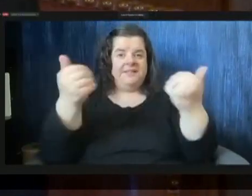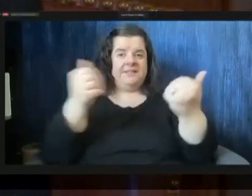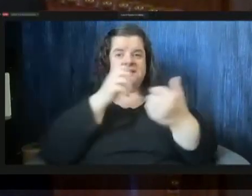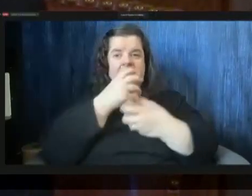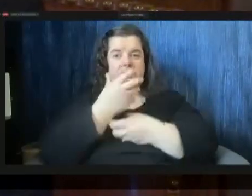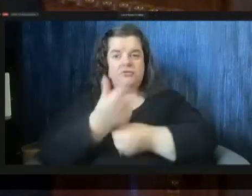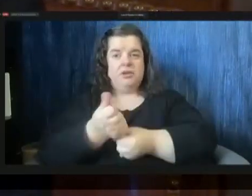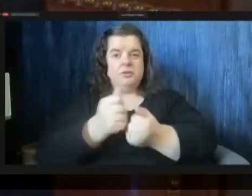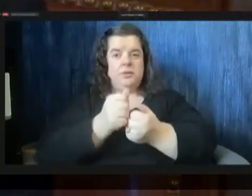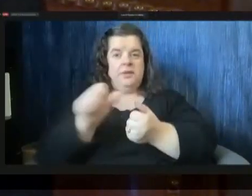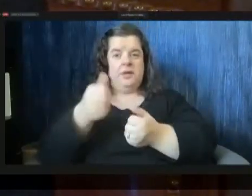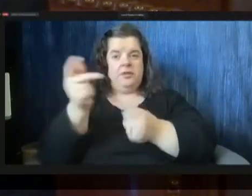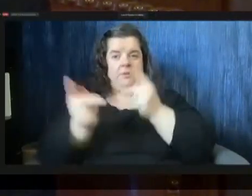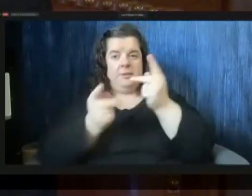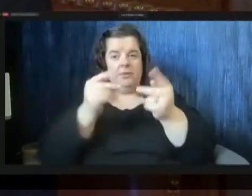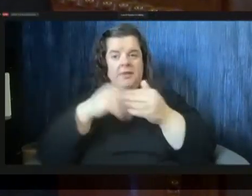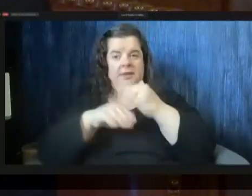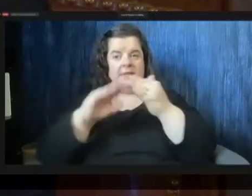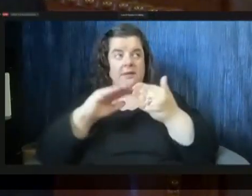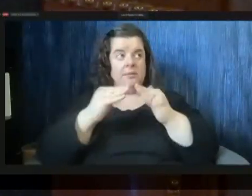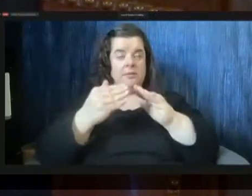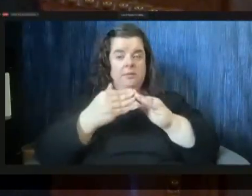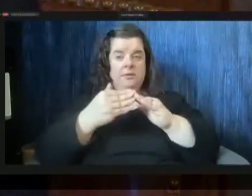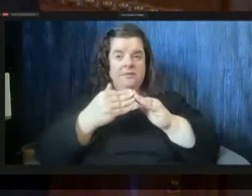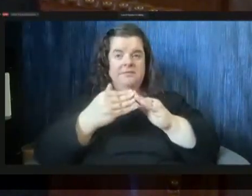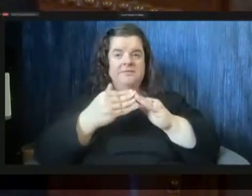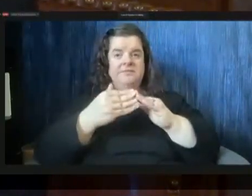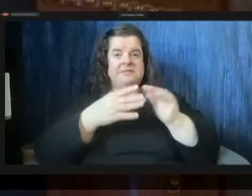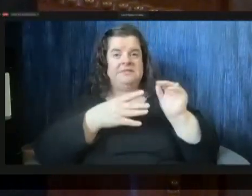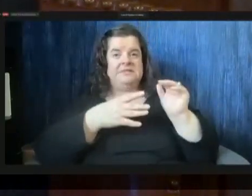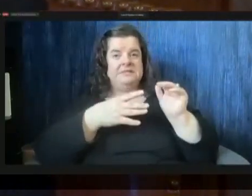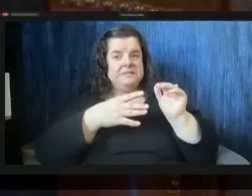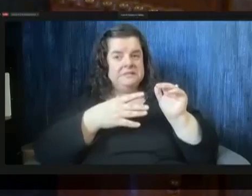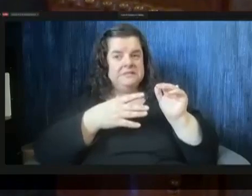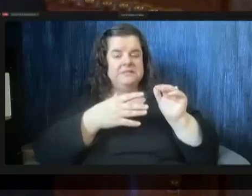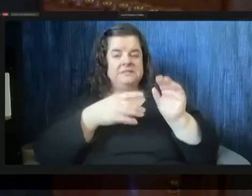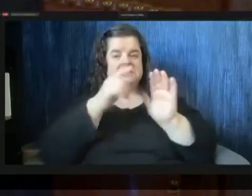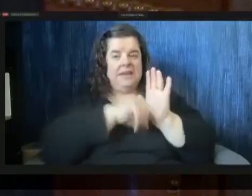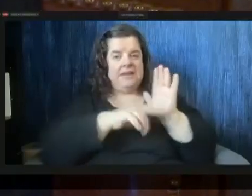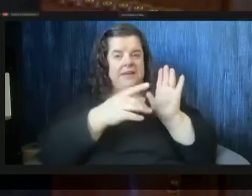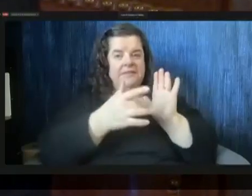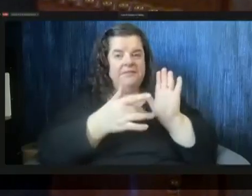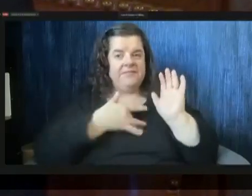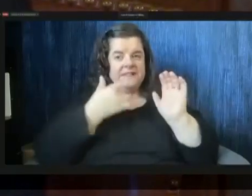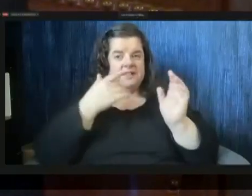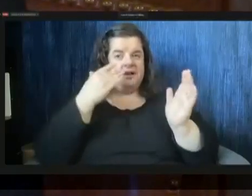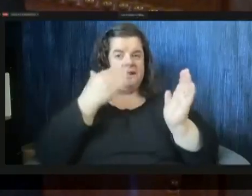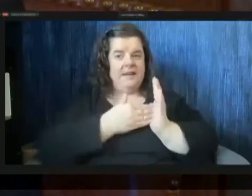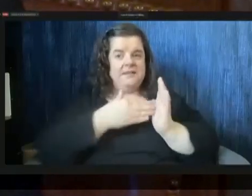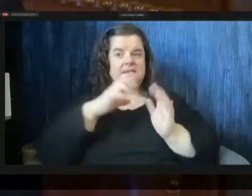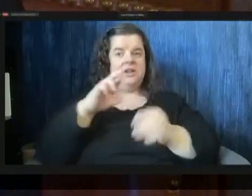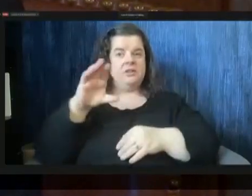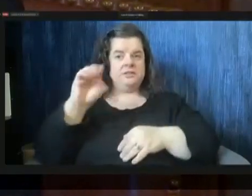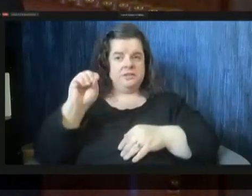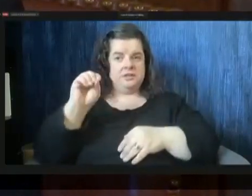other people in the communities, resentment of the RCO, and that is across the board in every neighborhood.